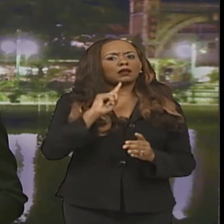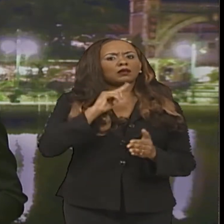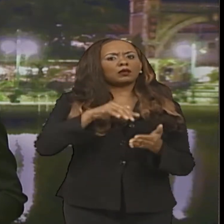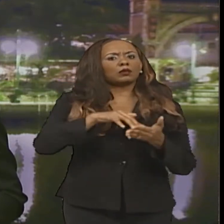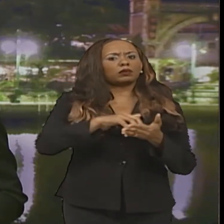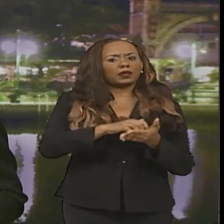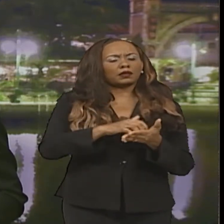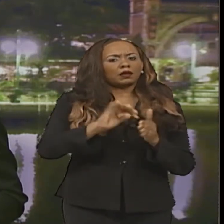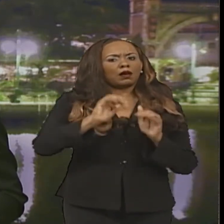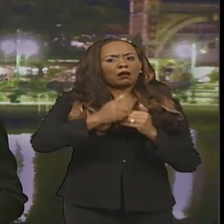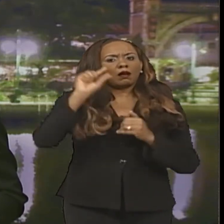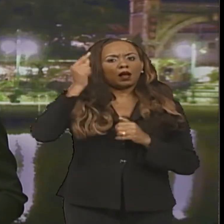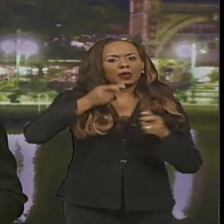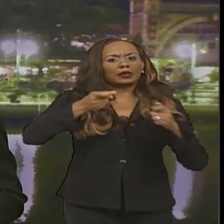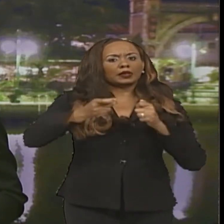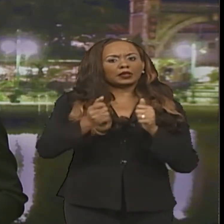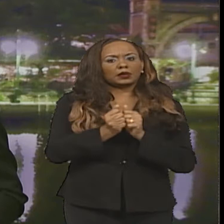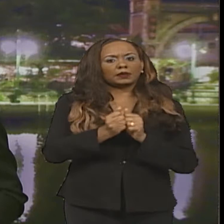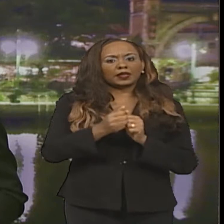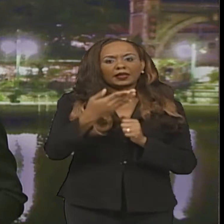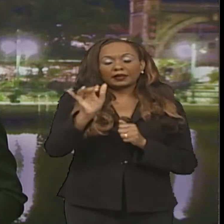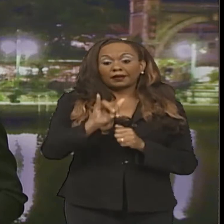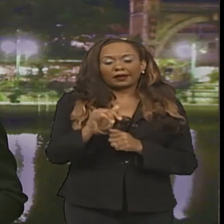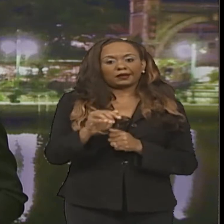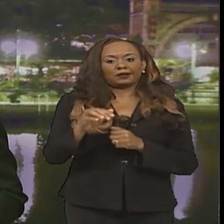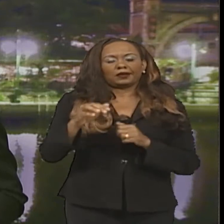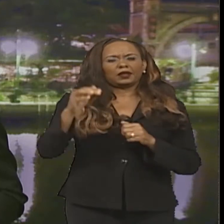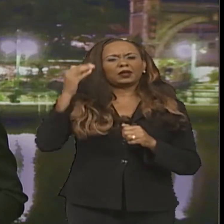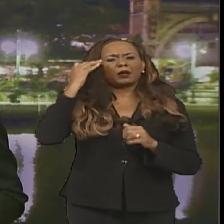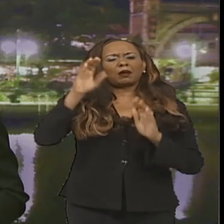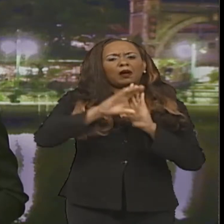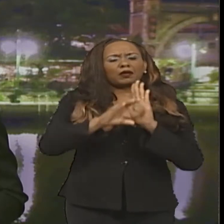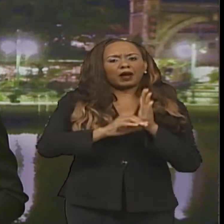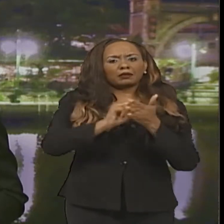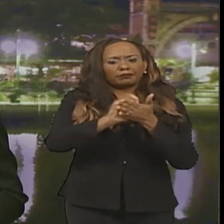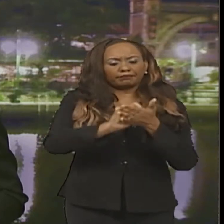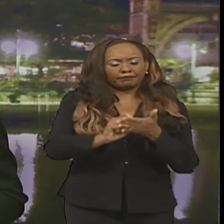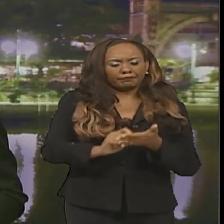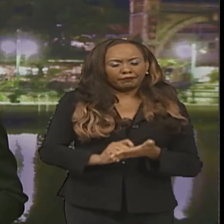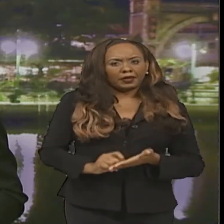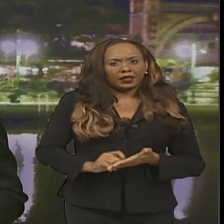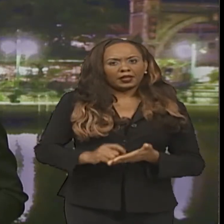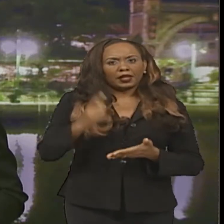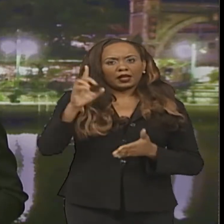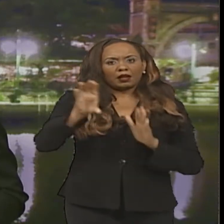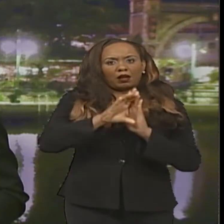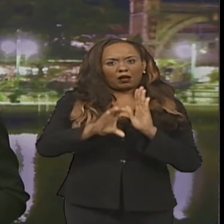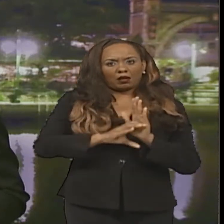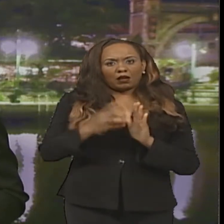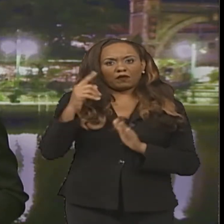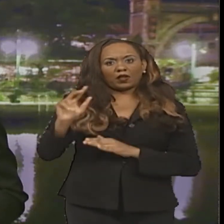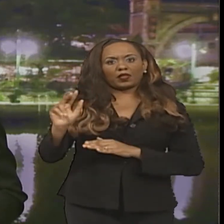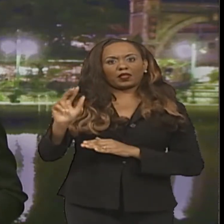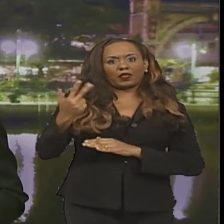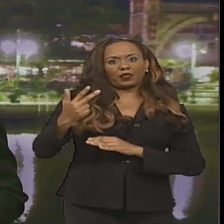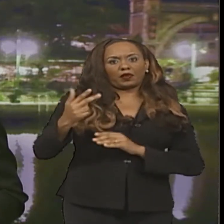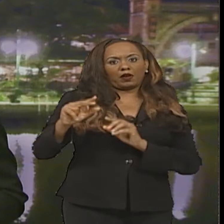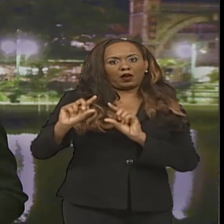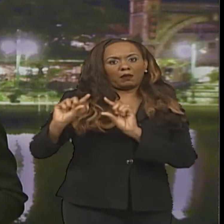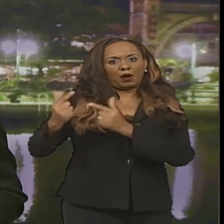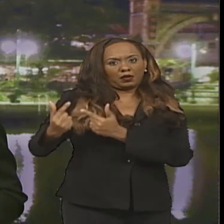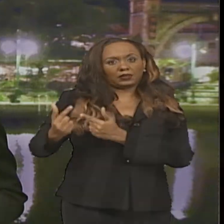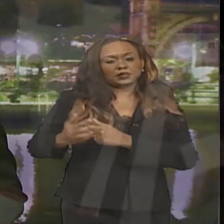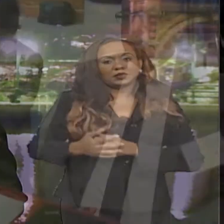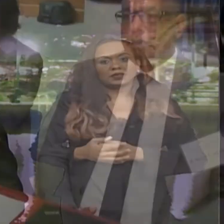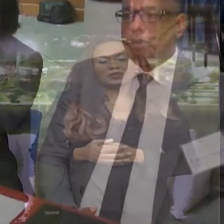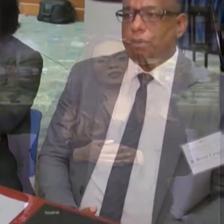way in which government deals with matters related to the drafting and management of contracts with third parties. She made the comments as she